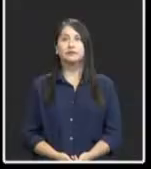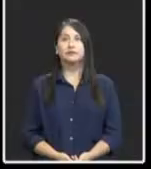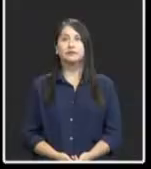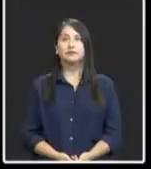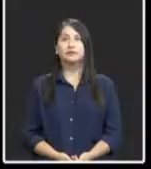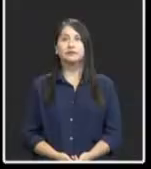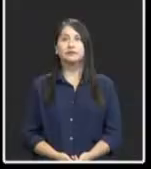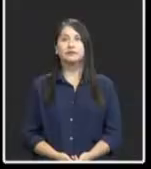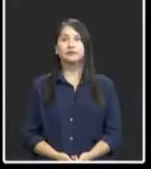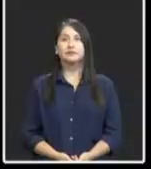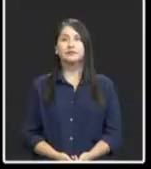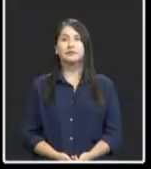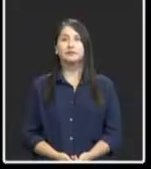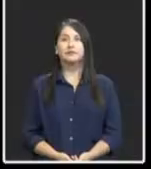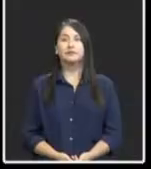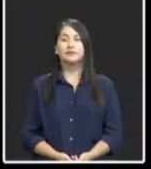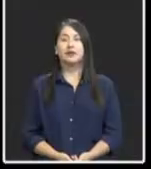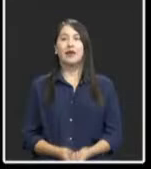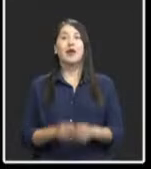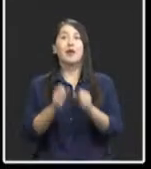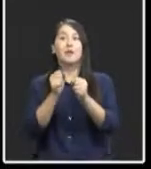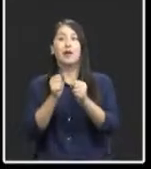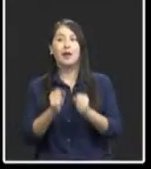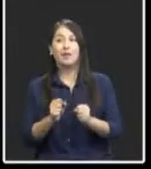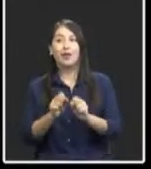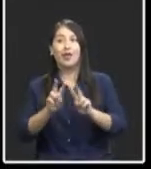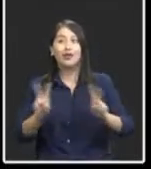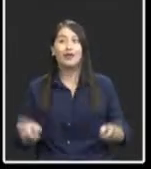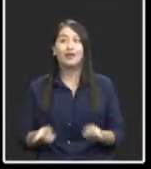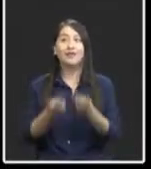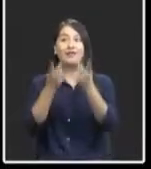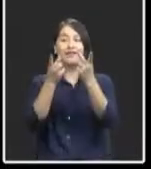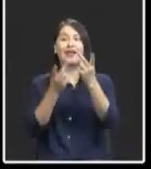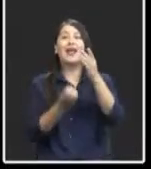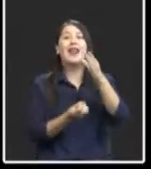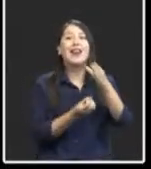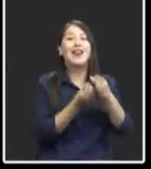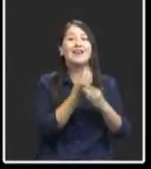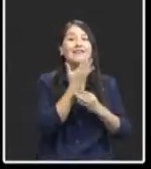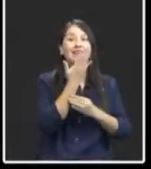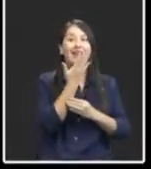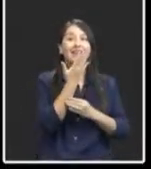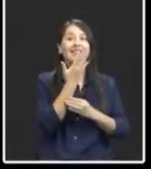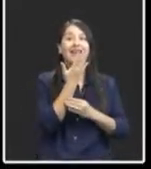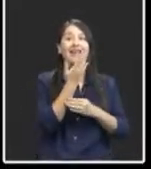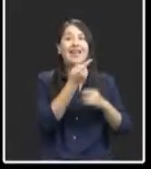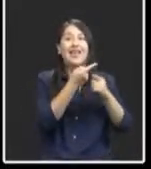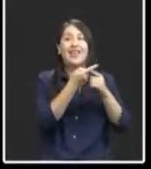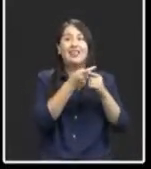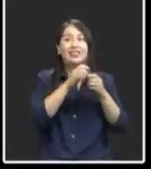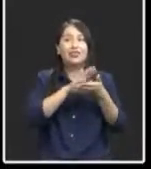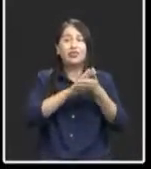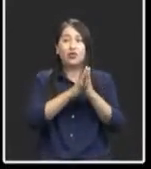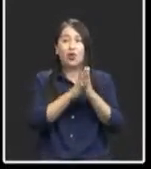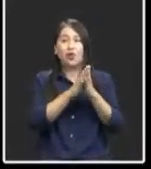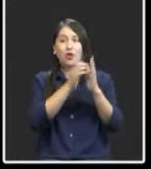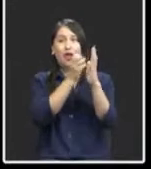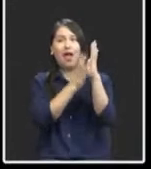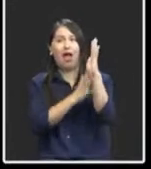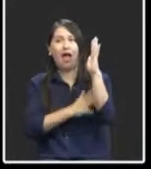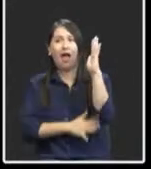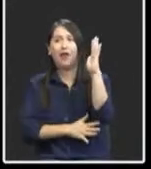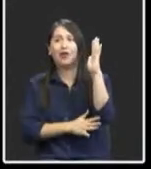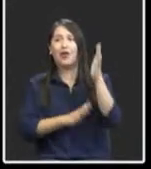So, to survive production, plants distributed on the whole body all